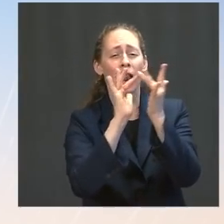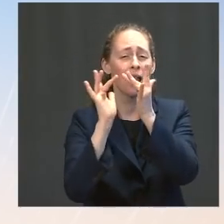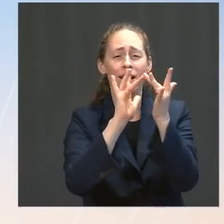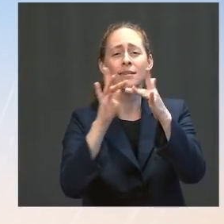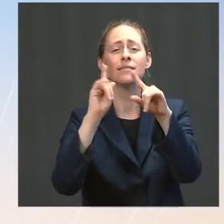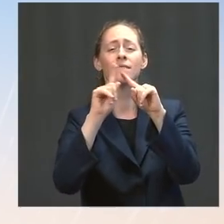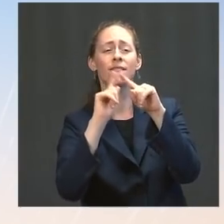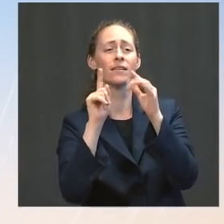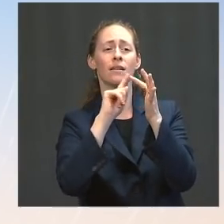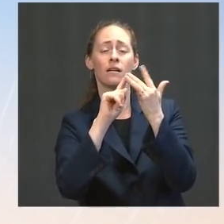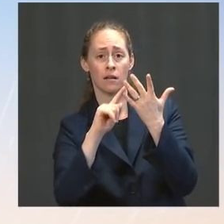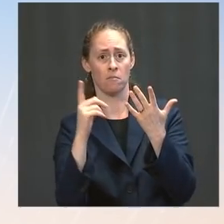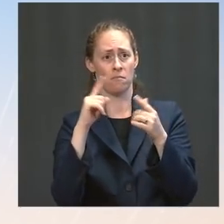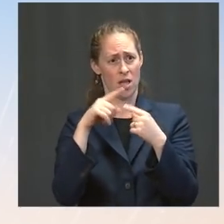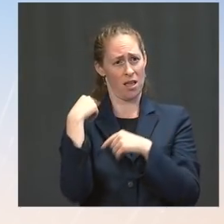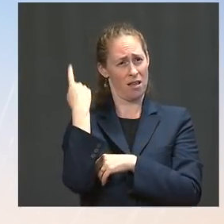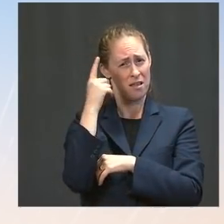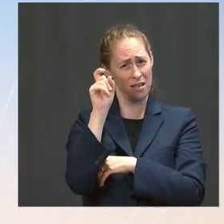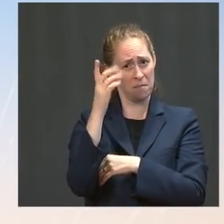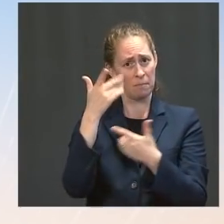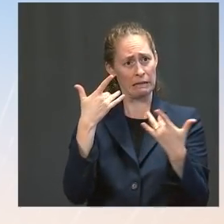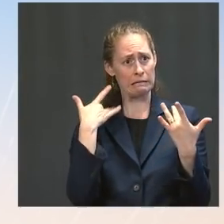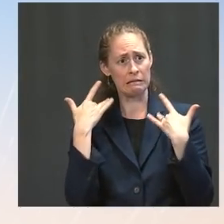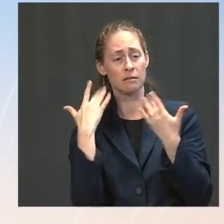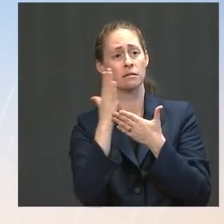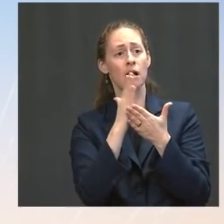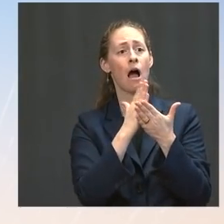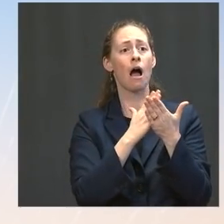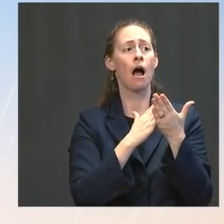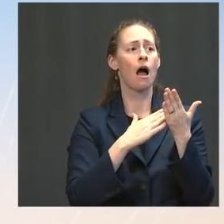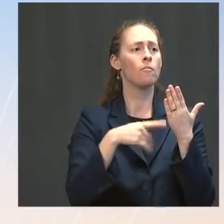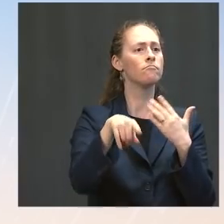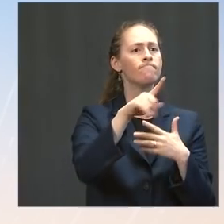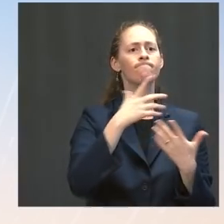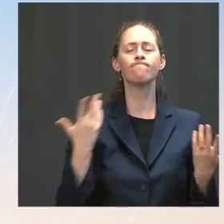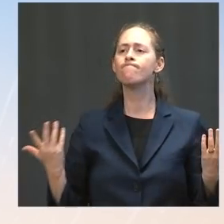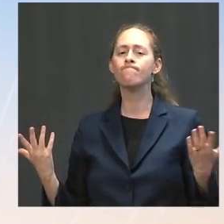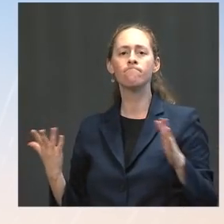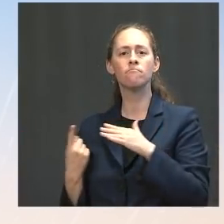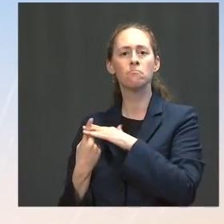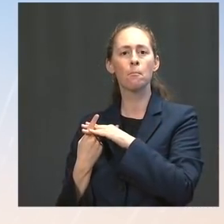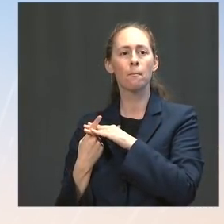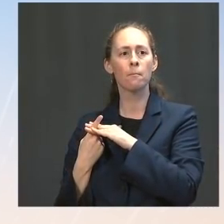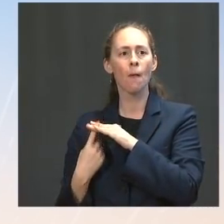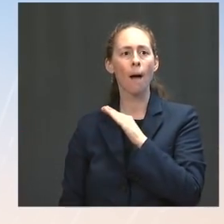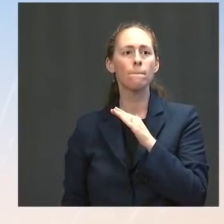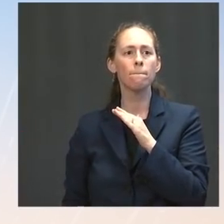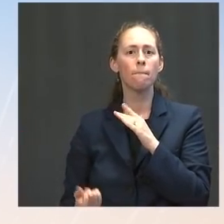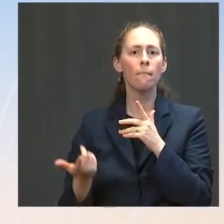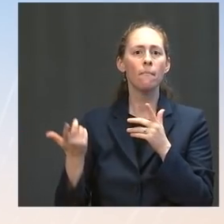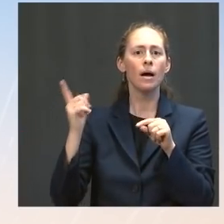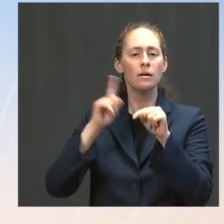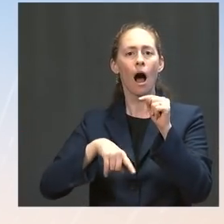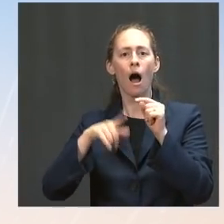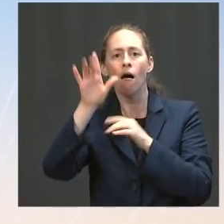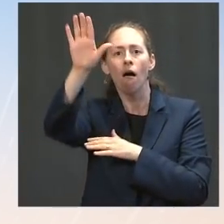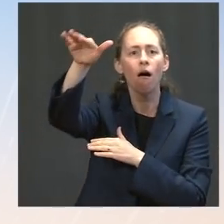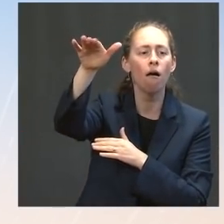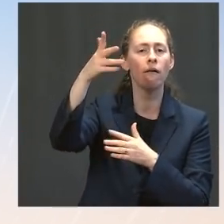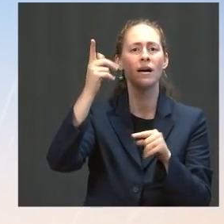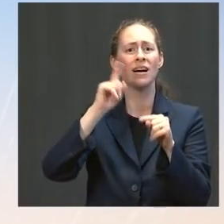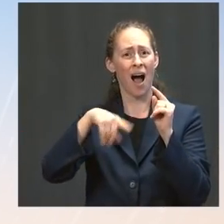community of people entering the United States, and you pointed to the fact that it takes a year or two for the typical refugee to sort of